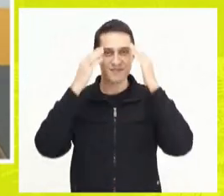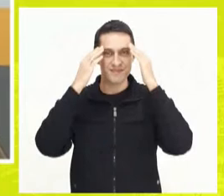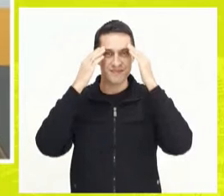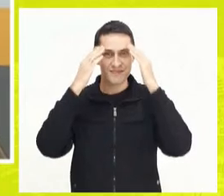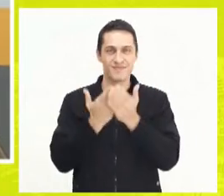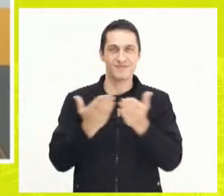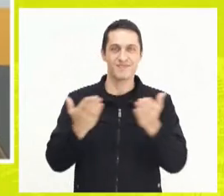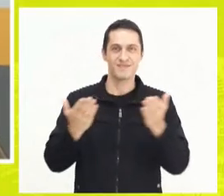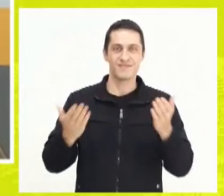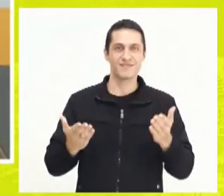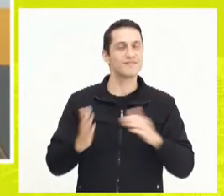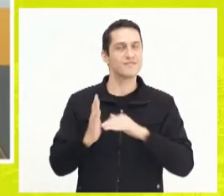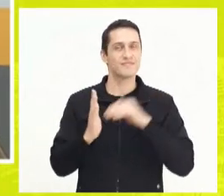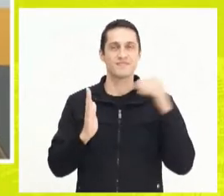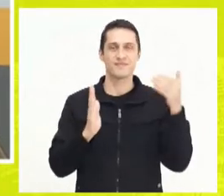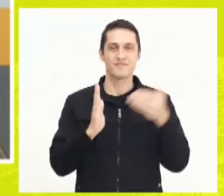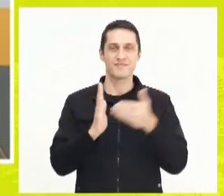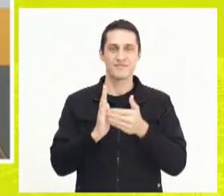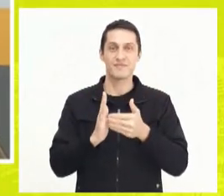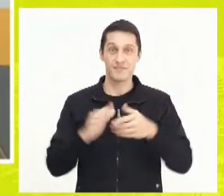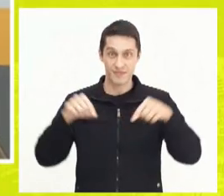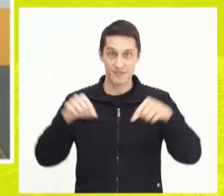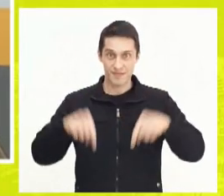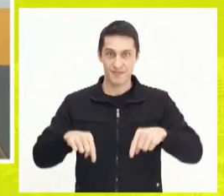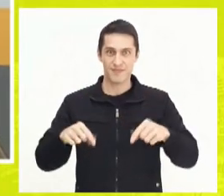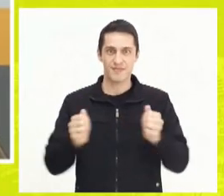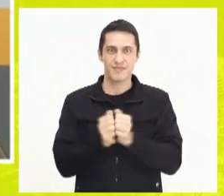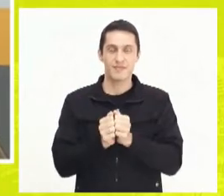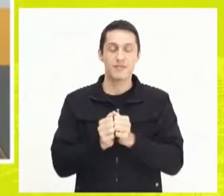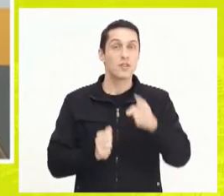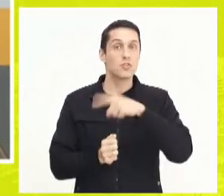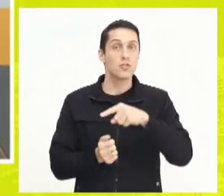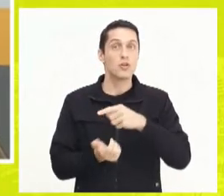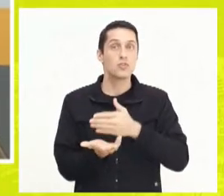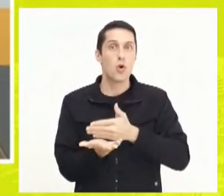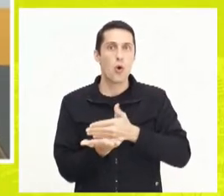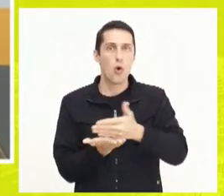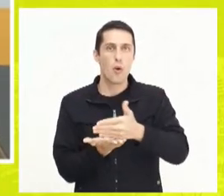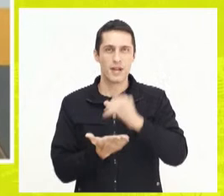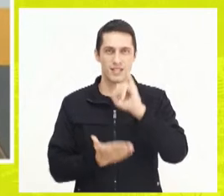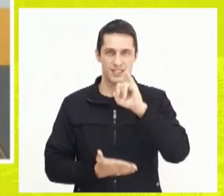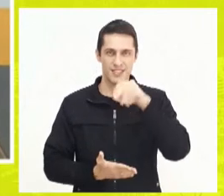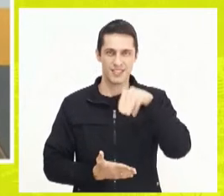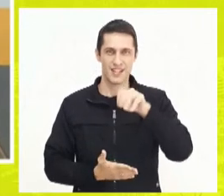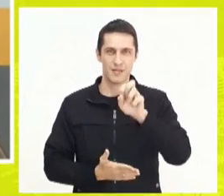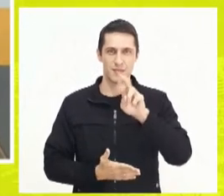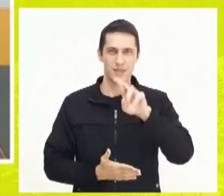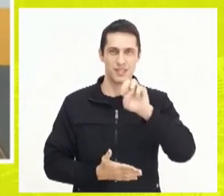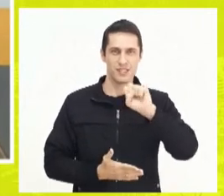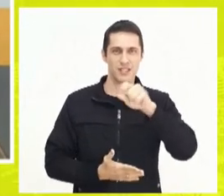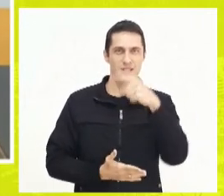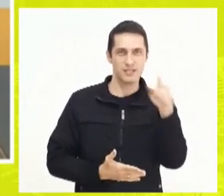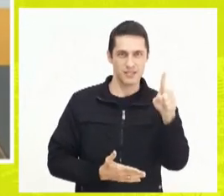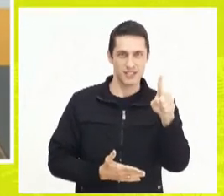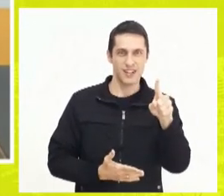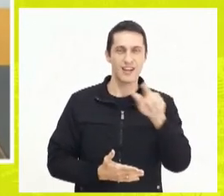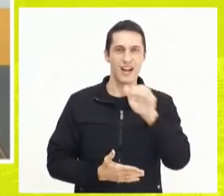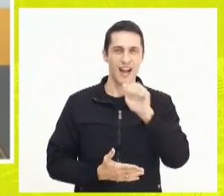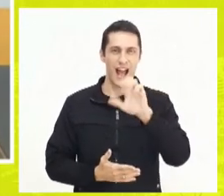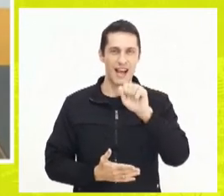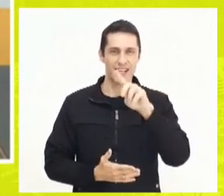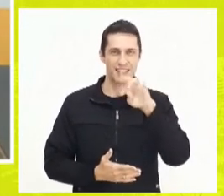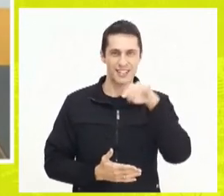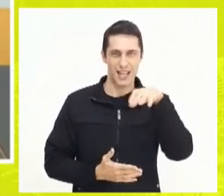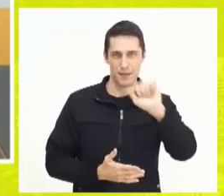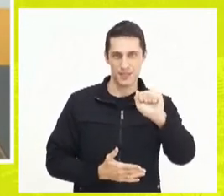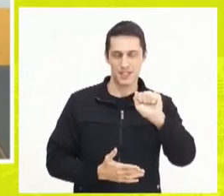you luis thank you to all the guests all the attendees going to start the missing